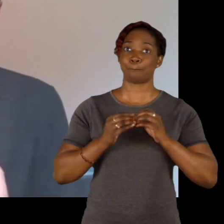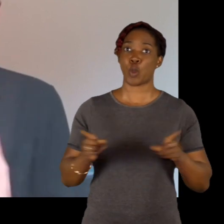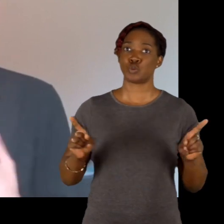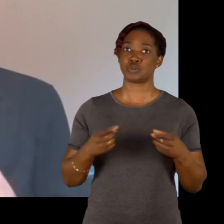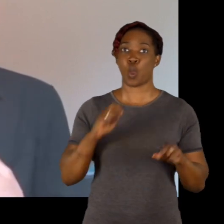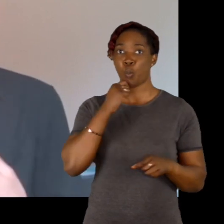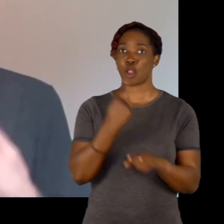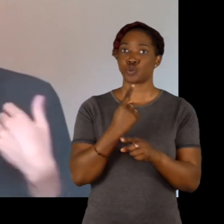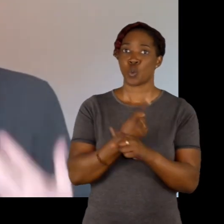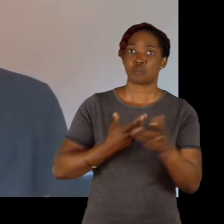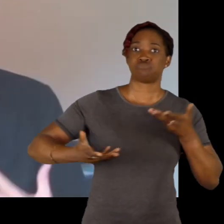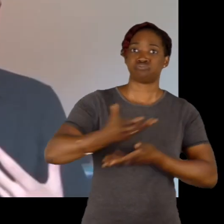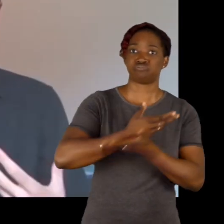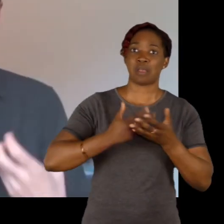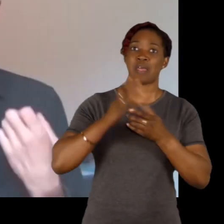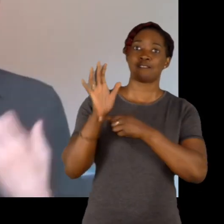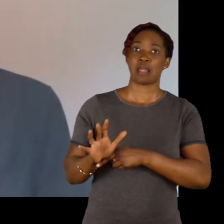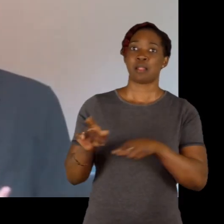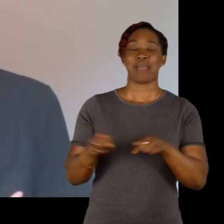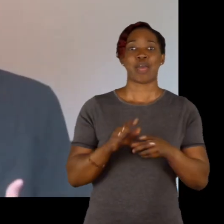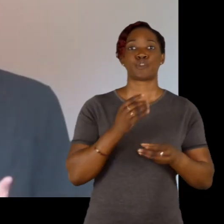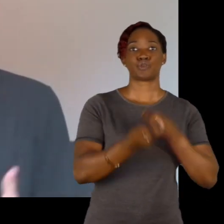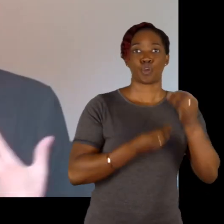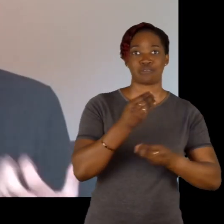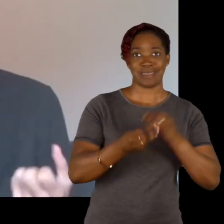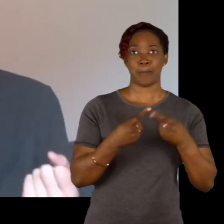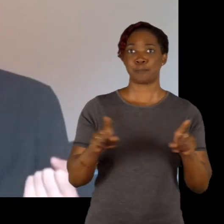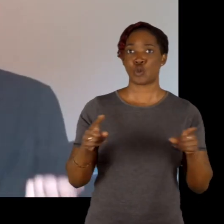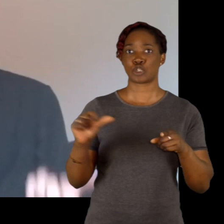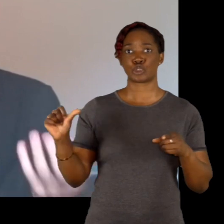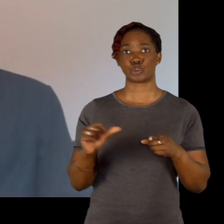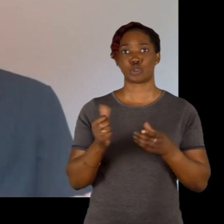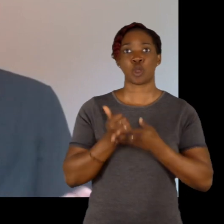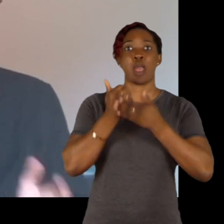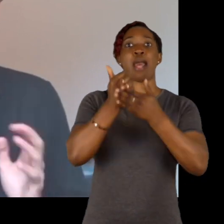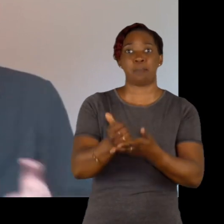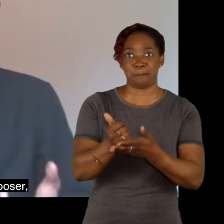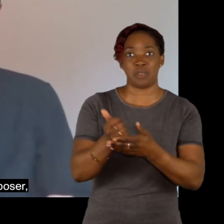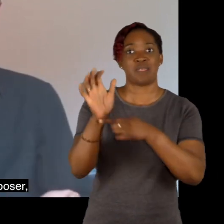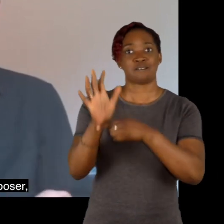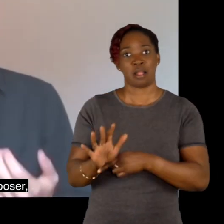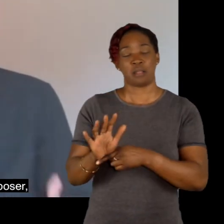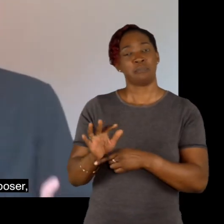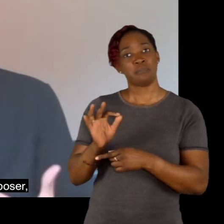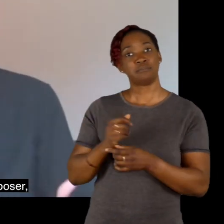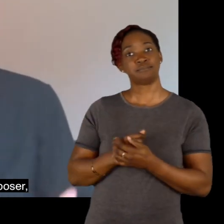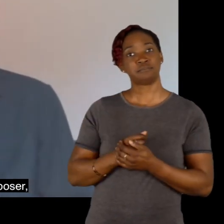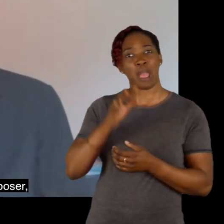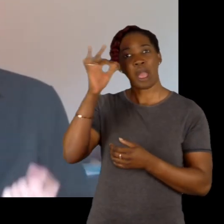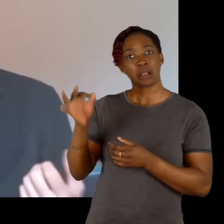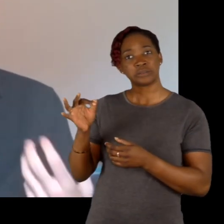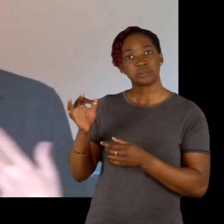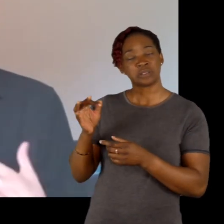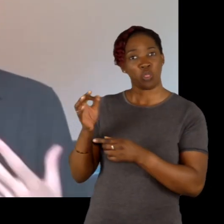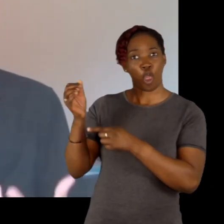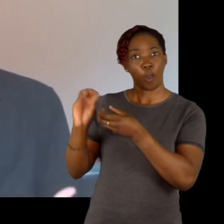as composers, we are here to talk about your film and its story, and the music should always be serving the film. So when you're talking to a composer,